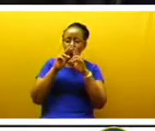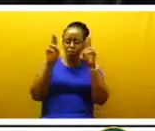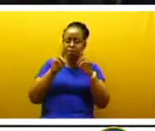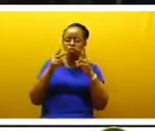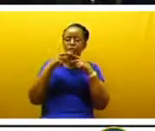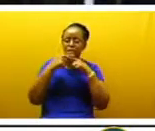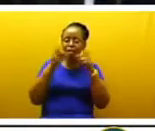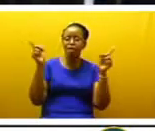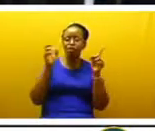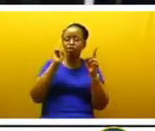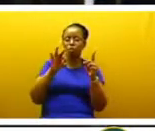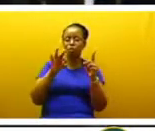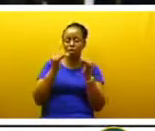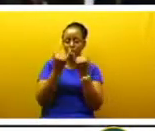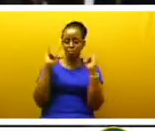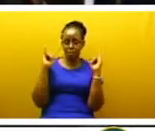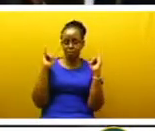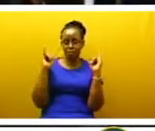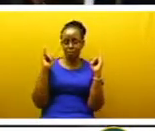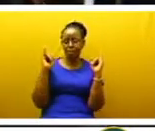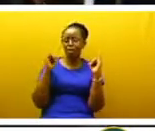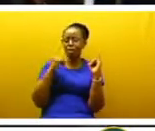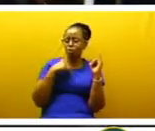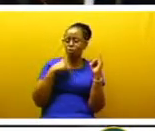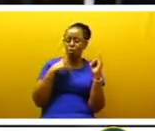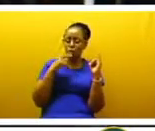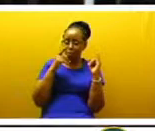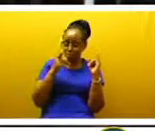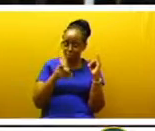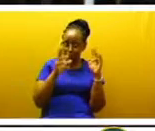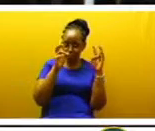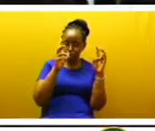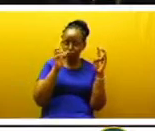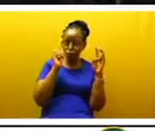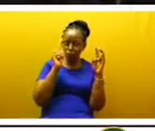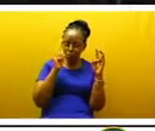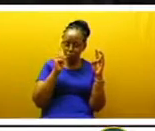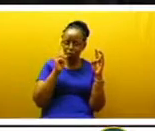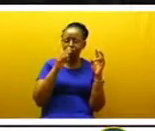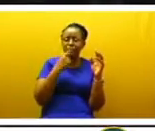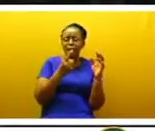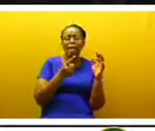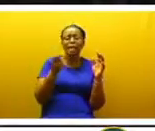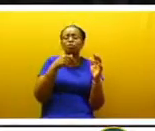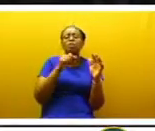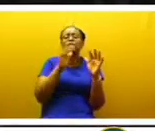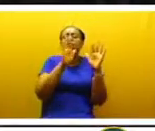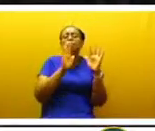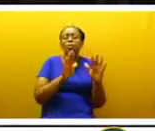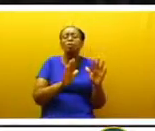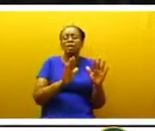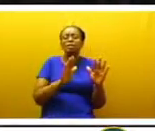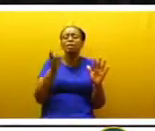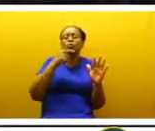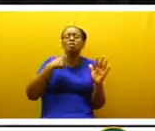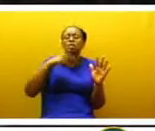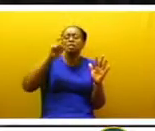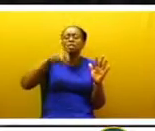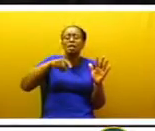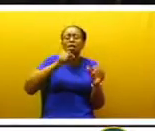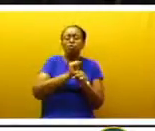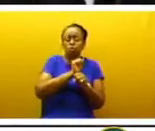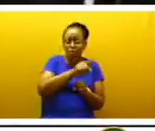And the doctrine of necessity goes one step forward to say that